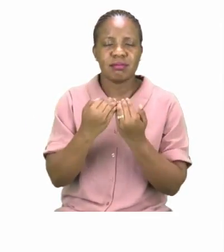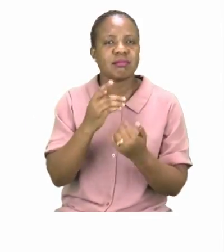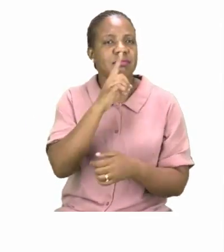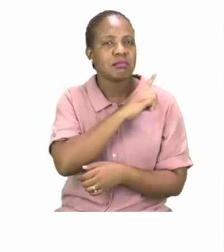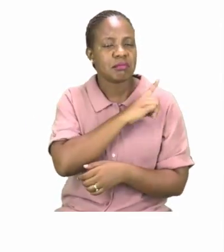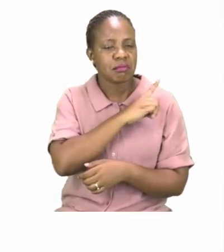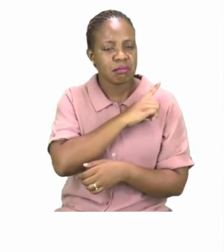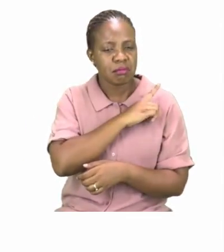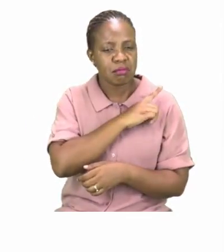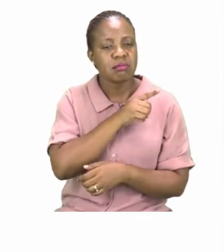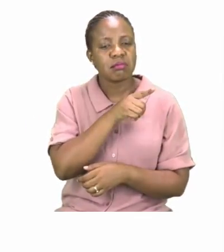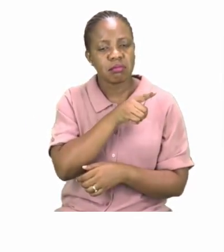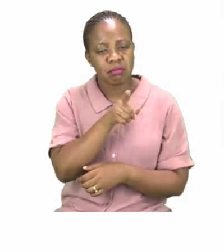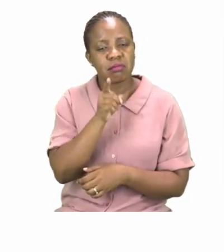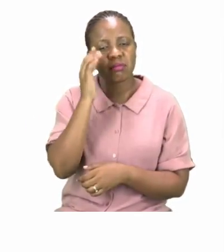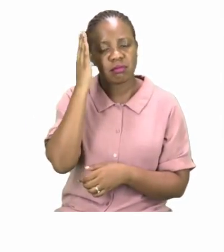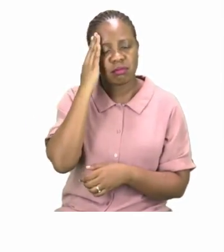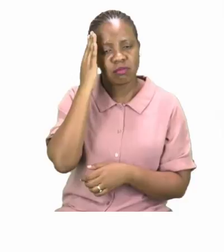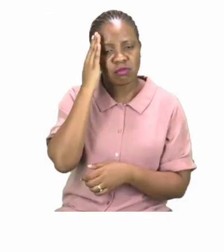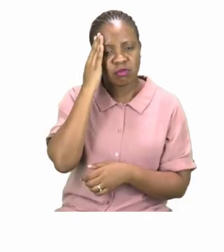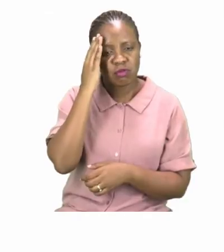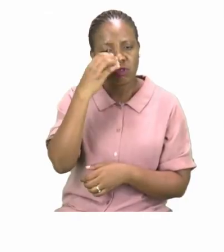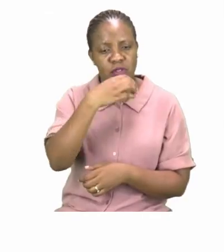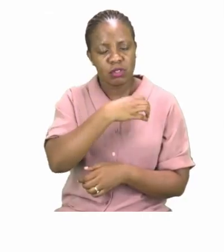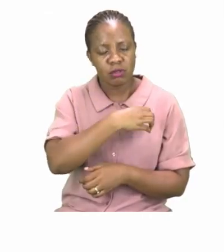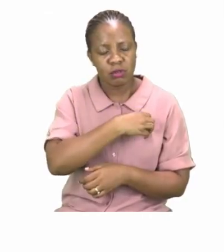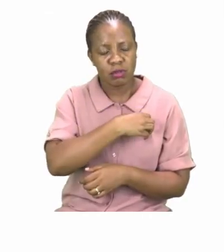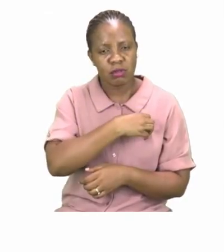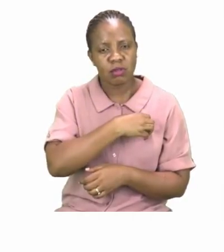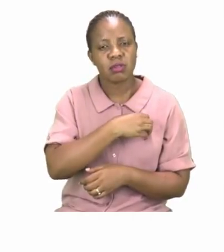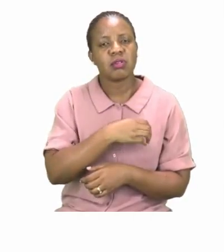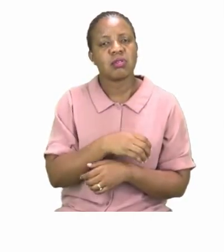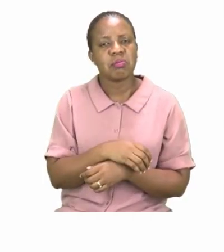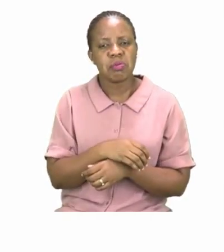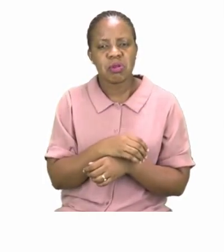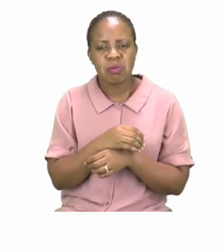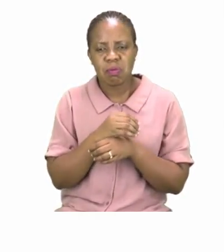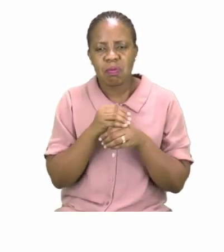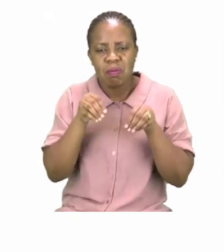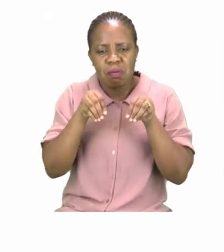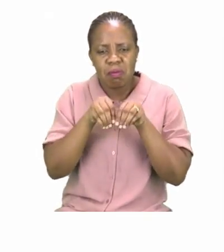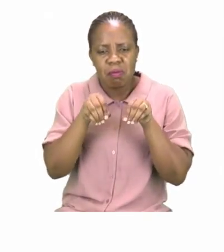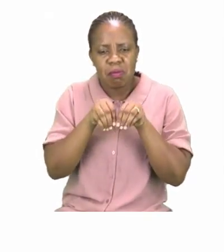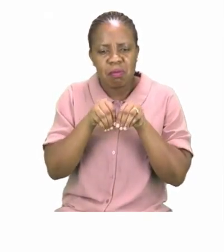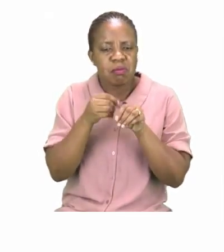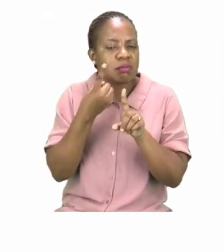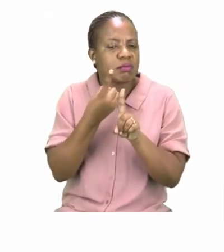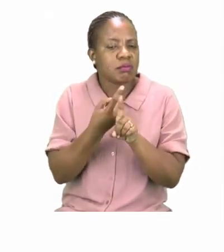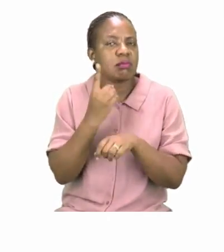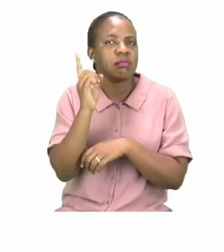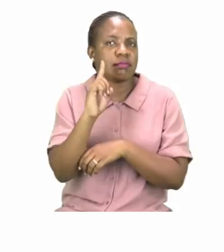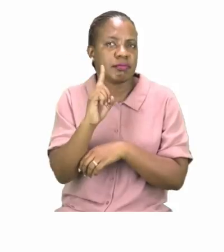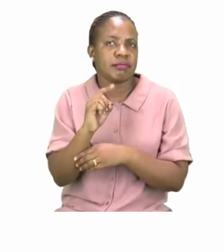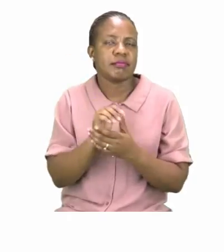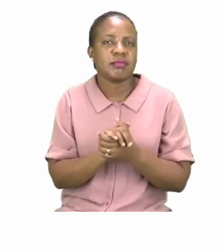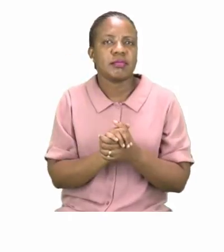made up of. We are going to cut out the emblems on page 25 and paste it on